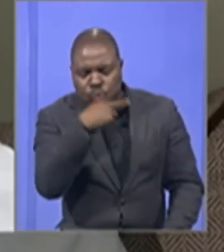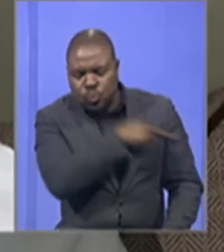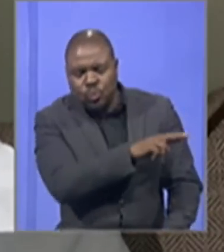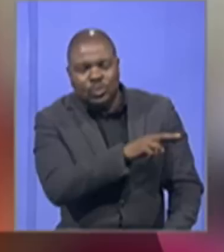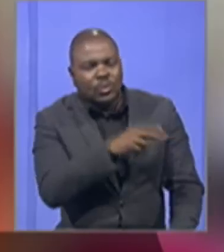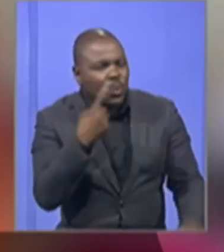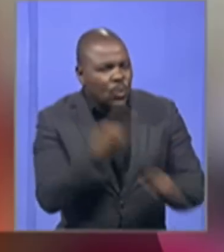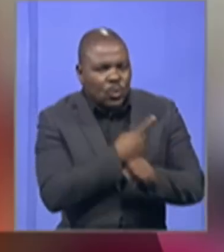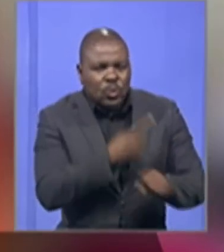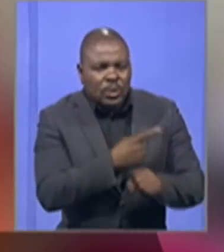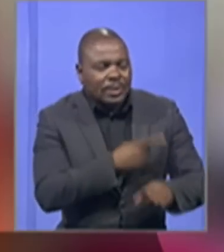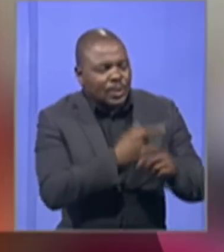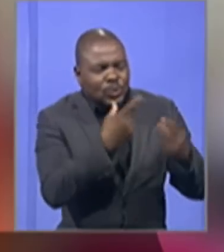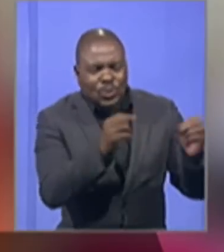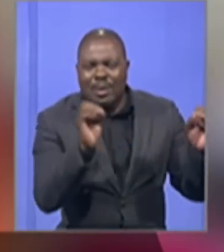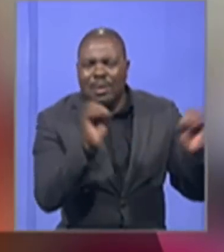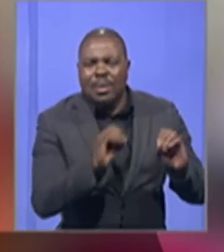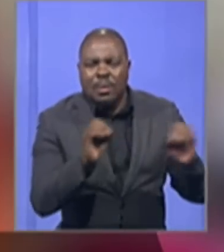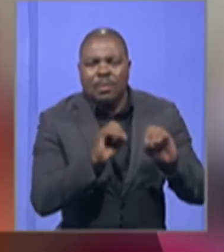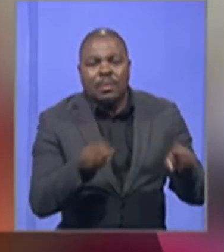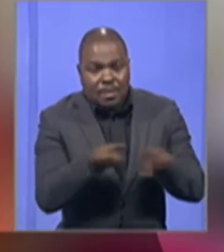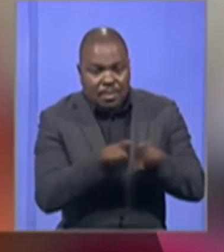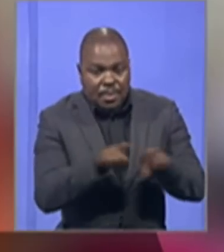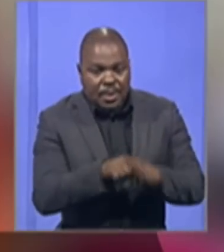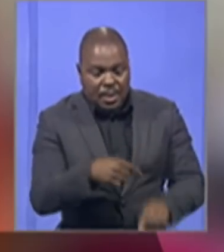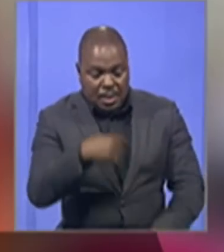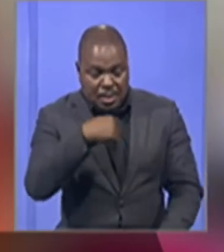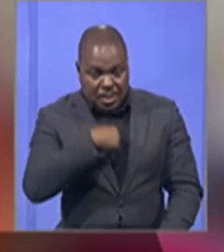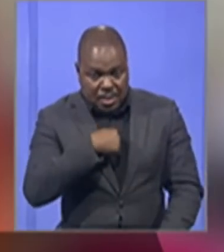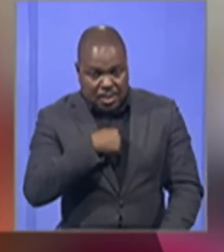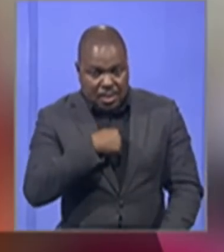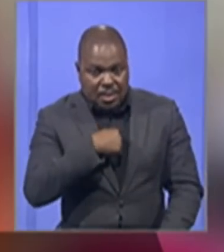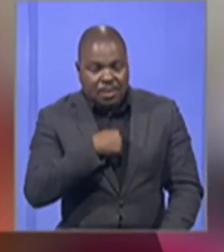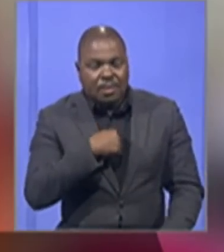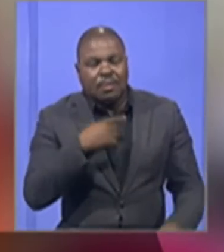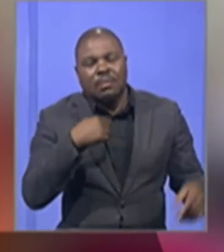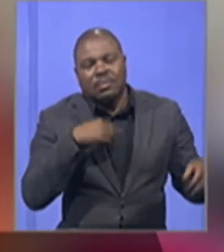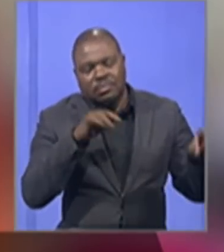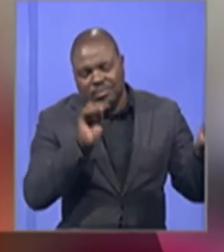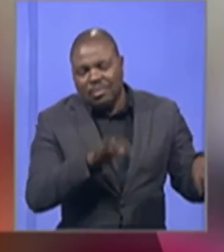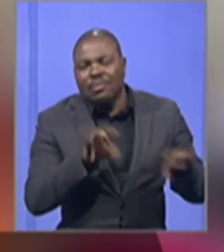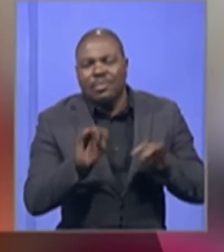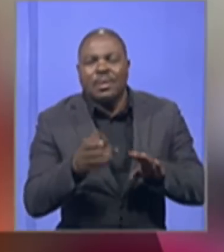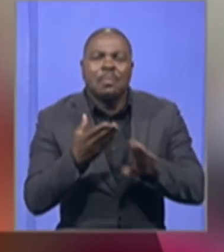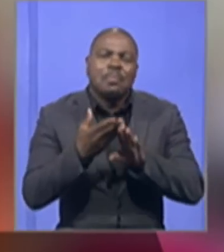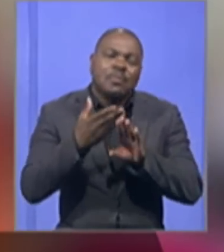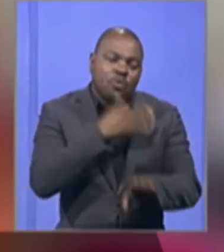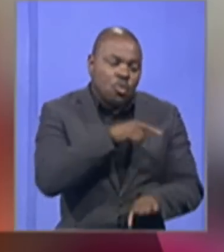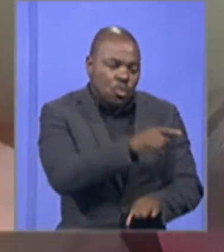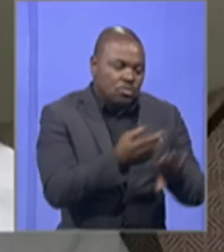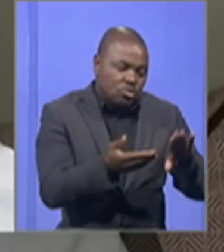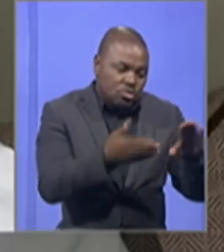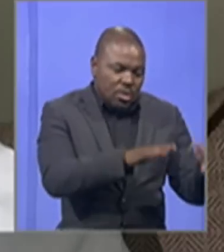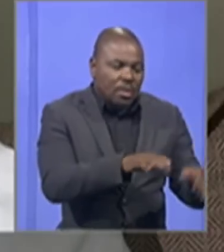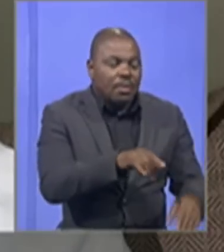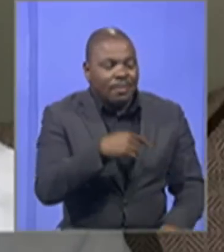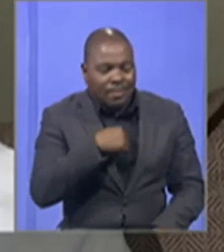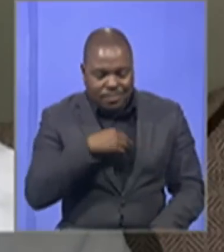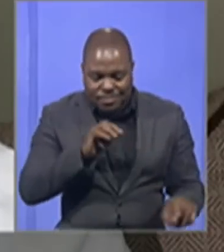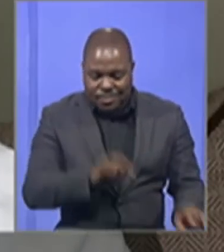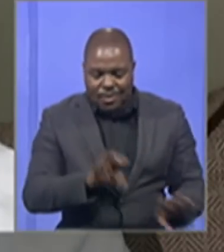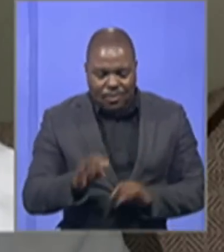sepe so go ra gore le nna ke kgonne go safara even before my son died bana ba